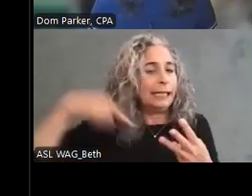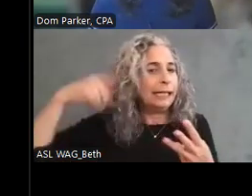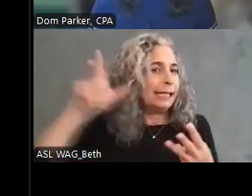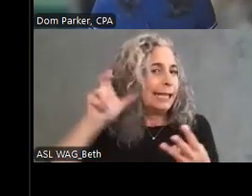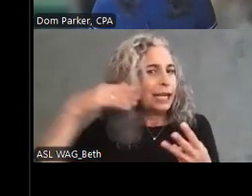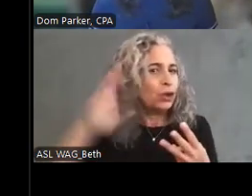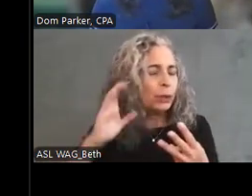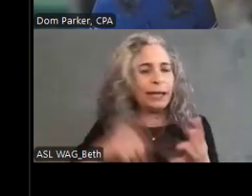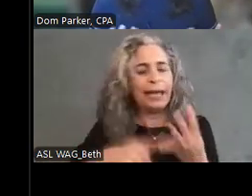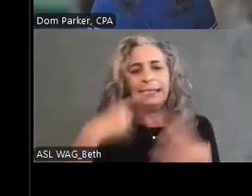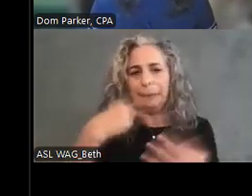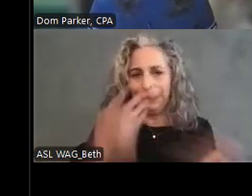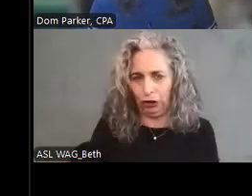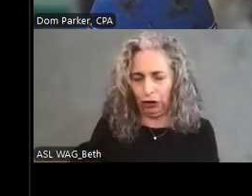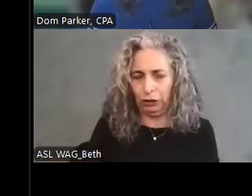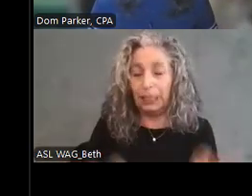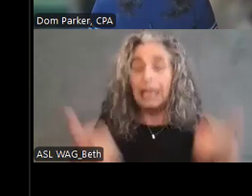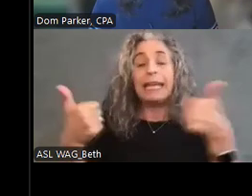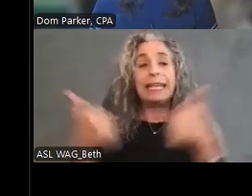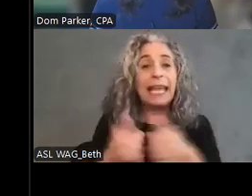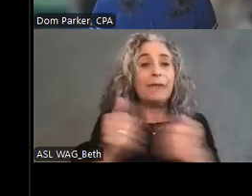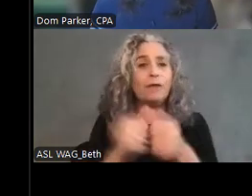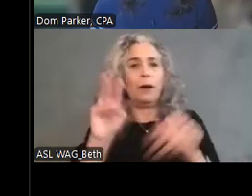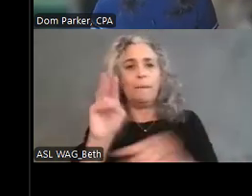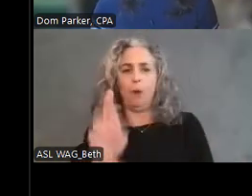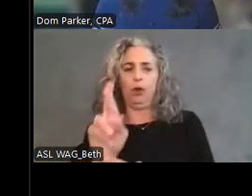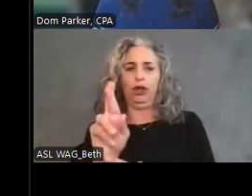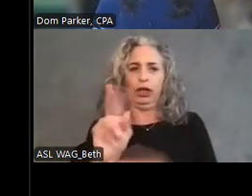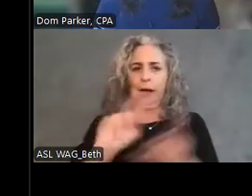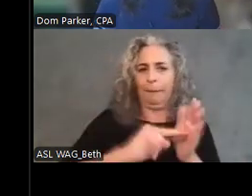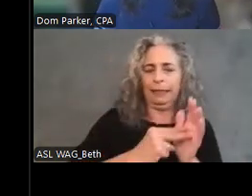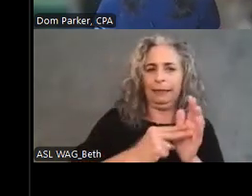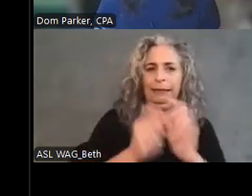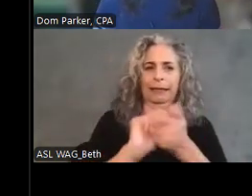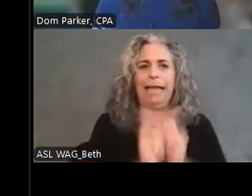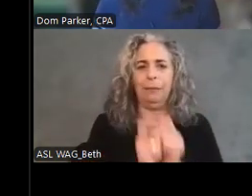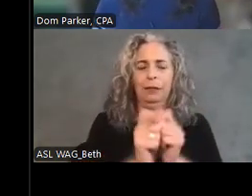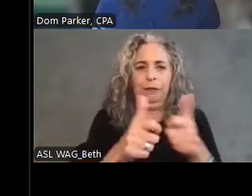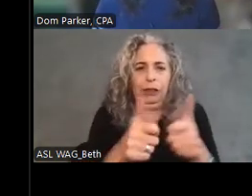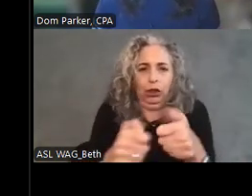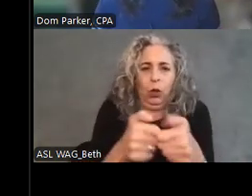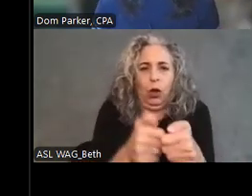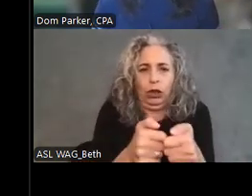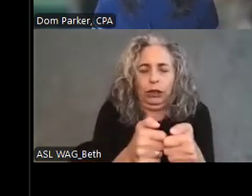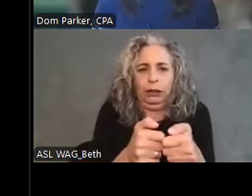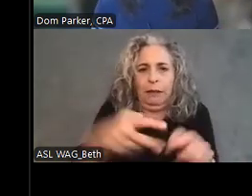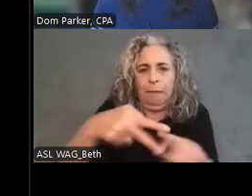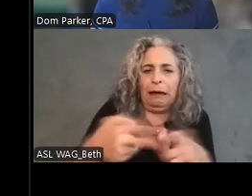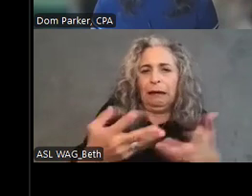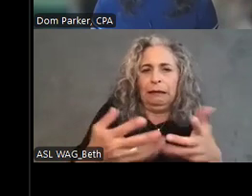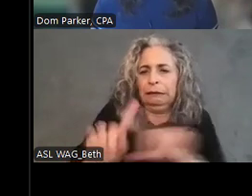to have a game that's accessible for motor would be things like adaptive controllers, mechanics, being able